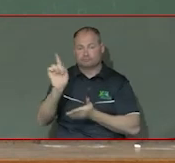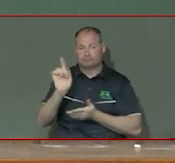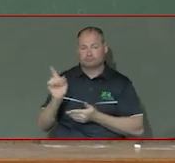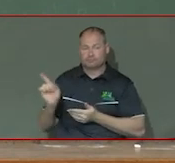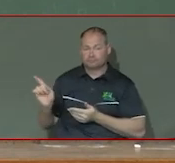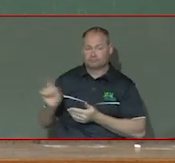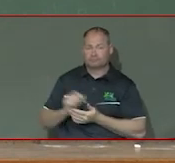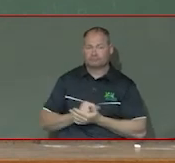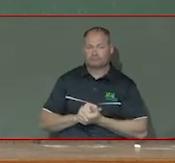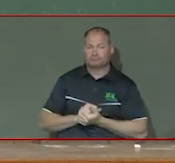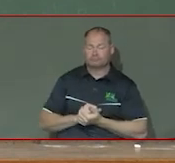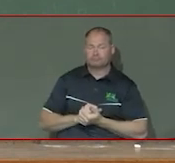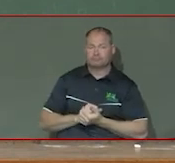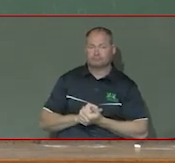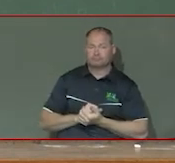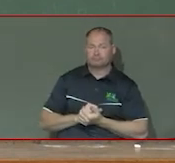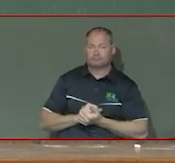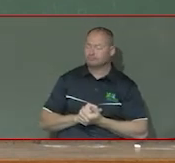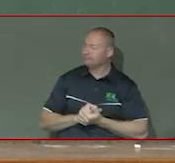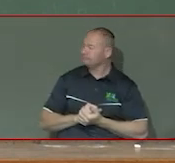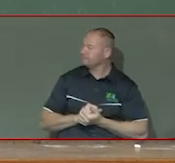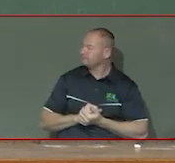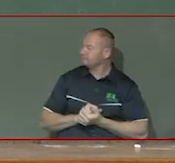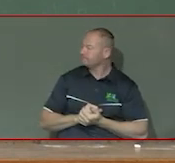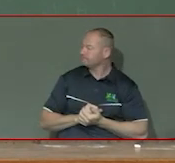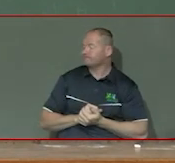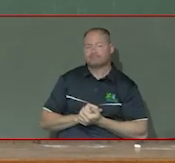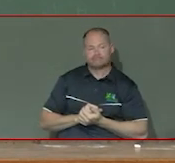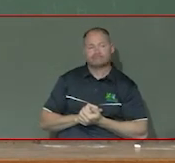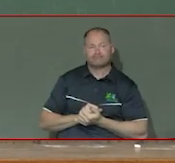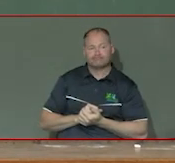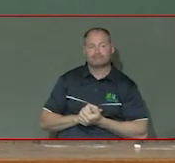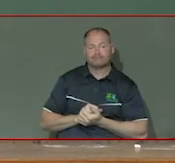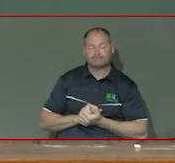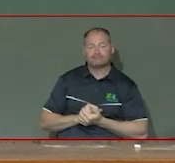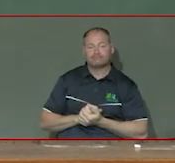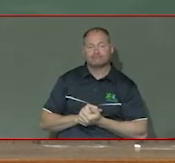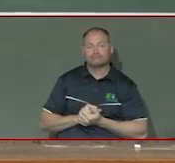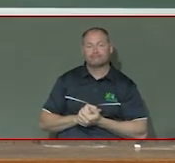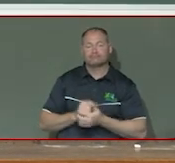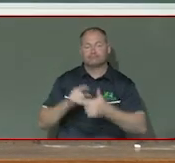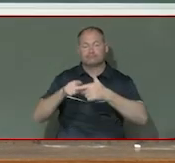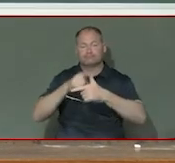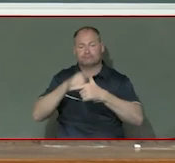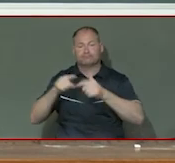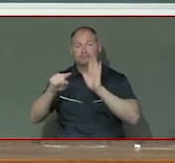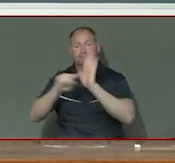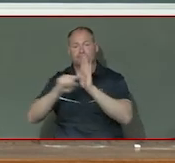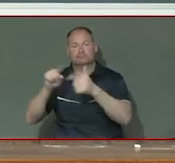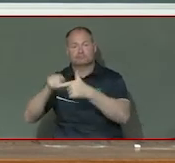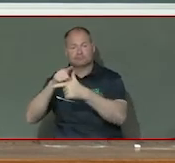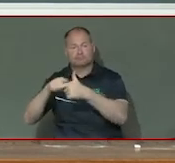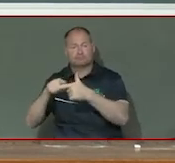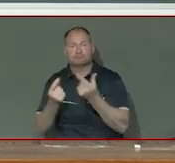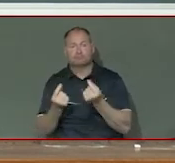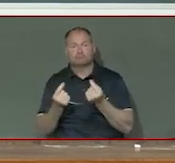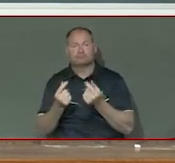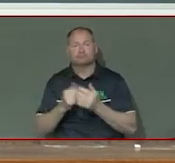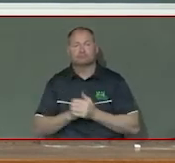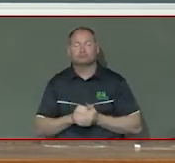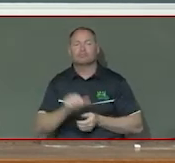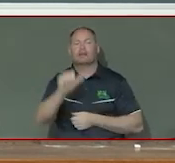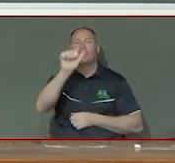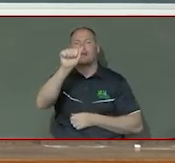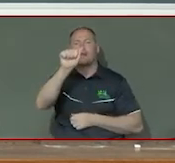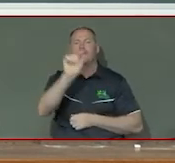degrees minus A plus B, correct? Now people, for it to be an angle minus an angle, A must be in the